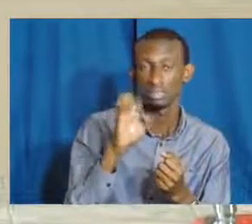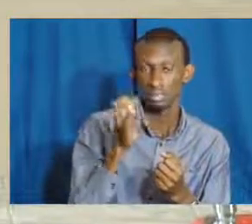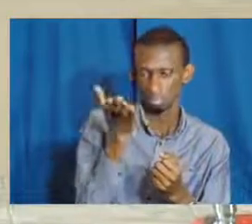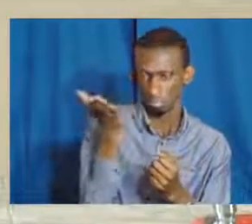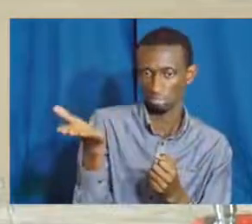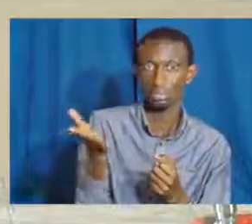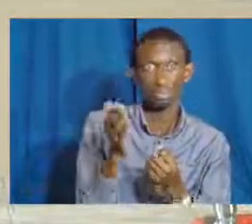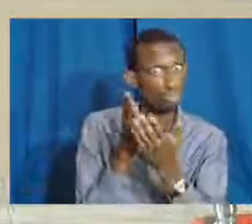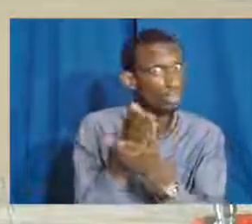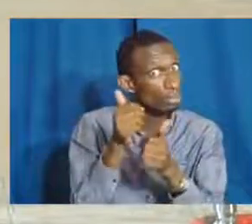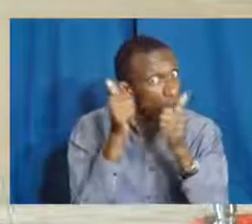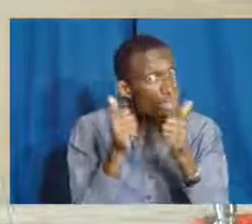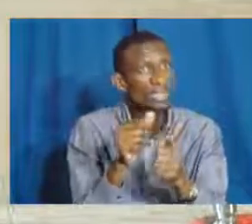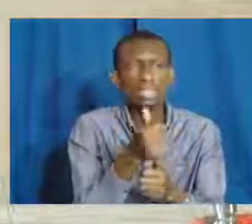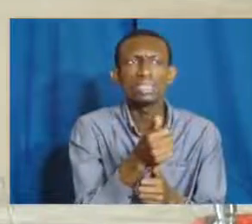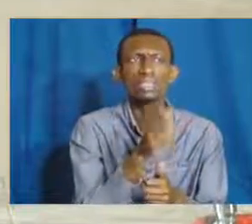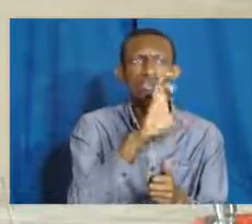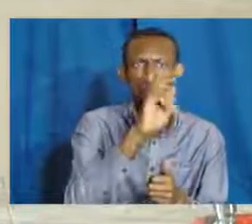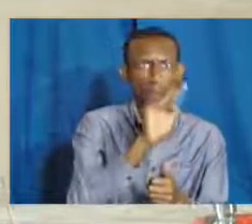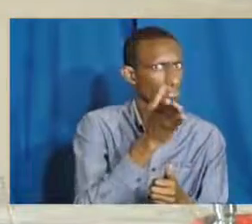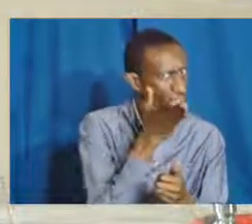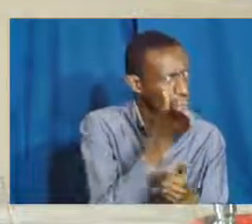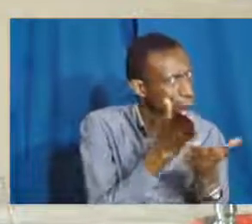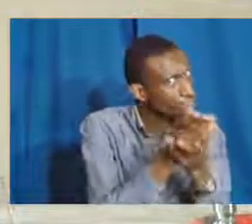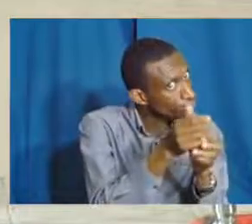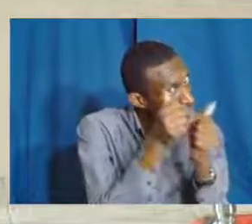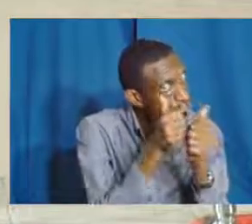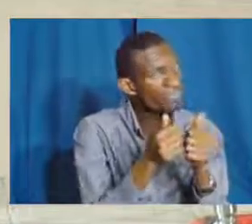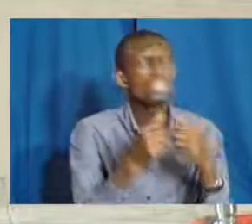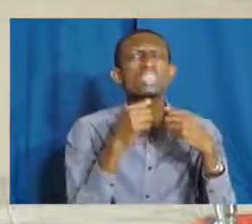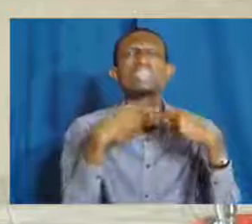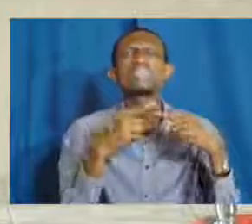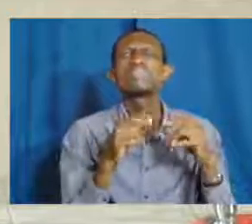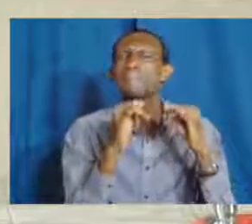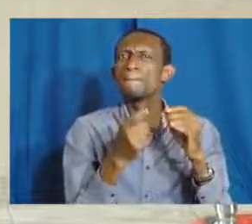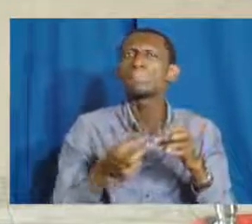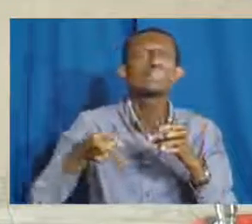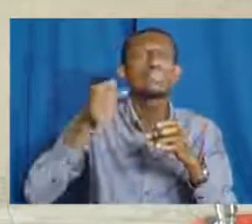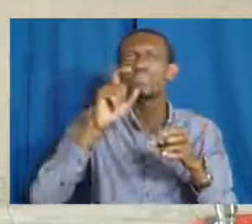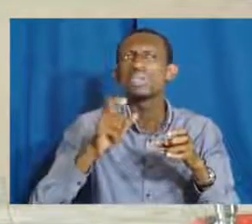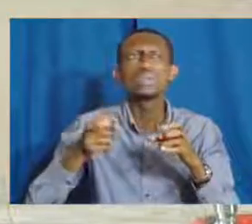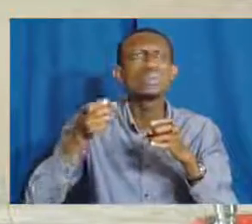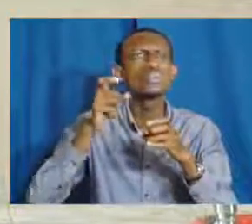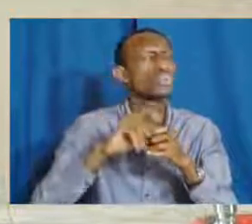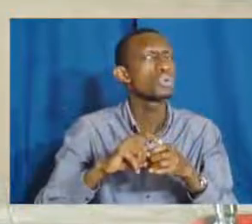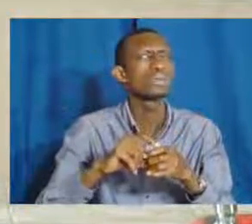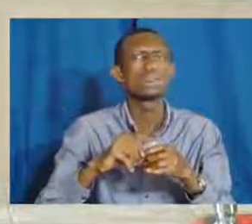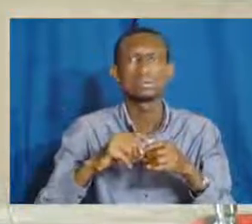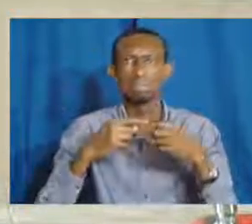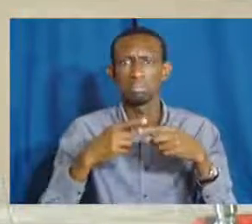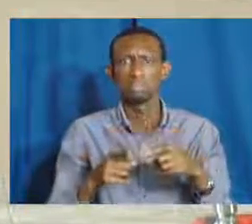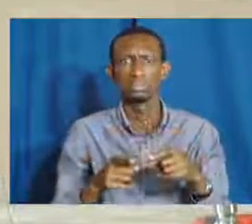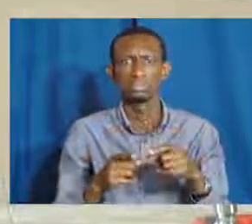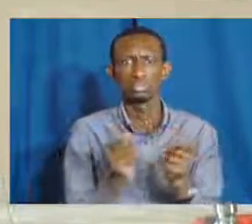cobalt also in its right position. Even when he used the increasing atomic masses, he never maintained the atomic